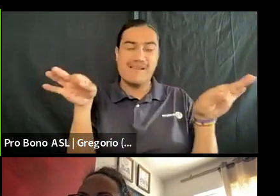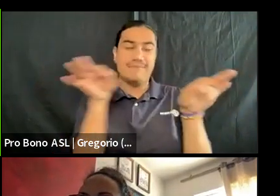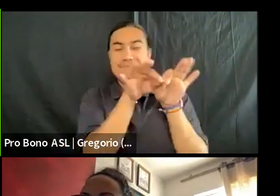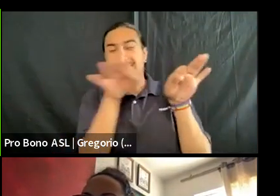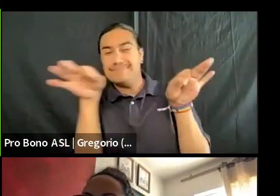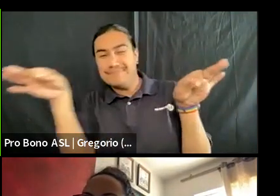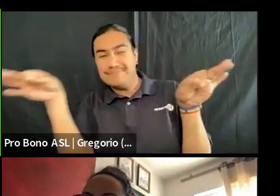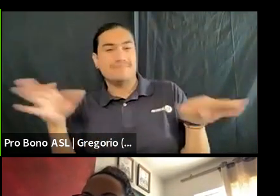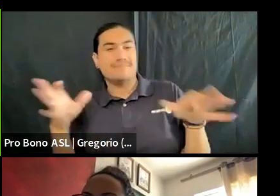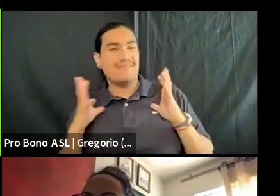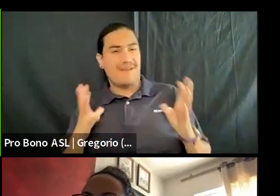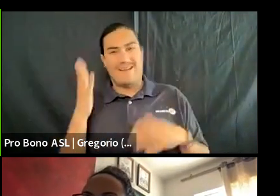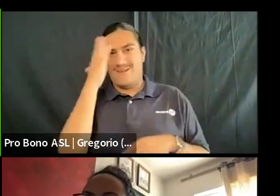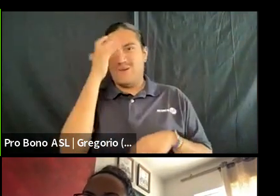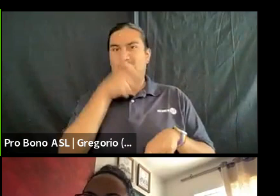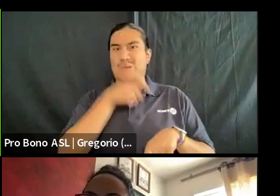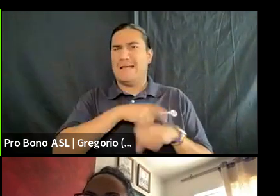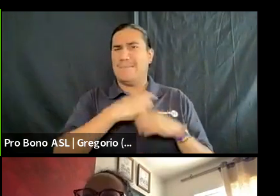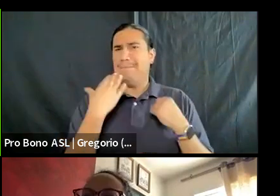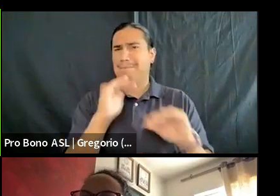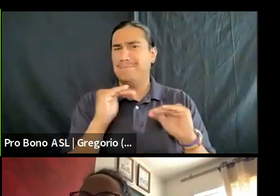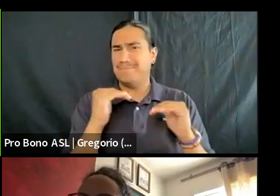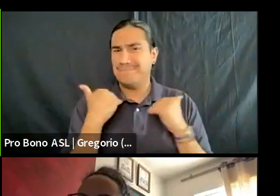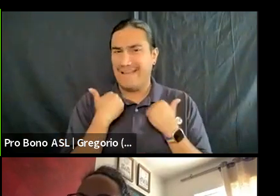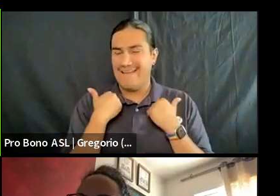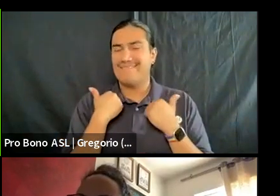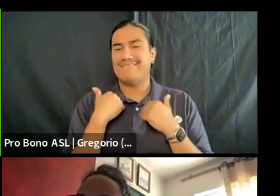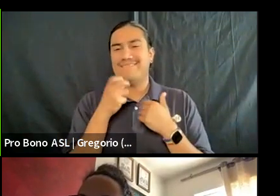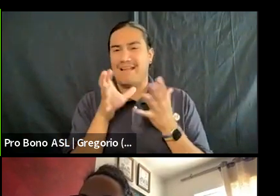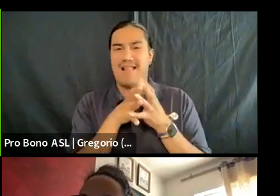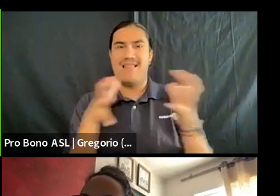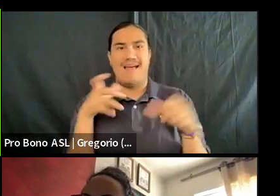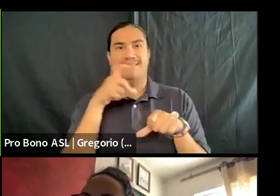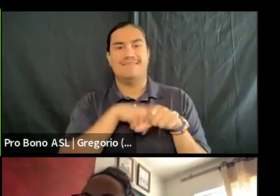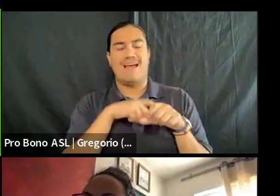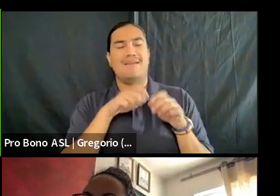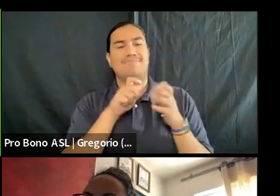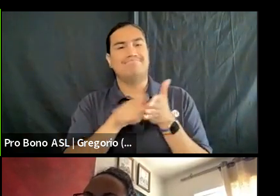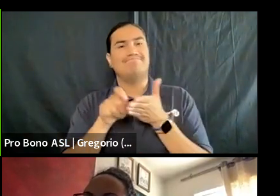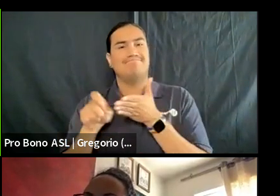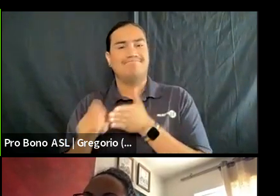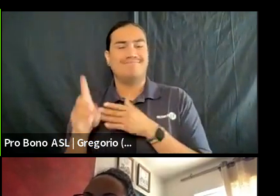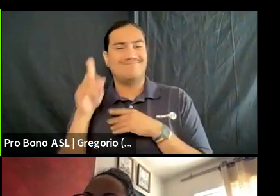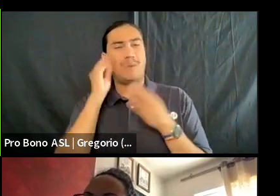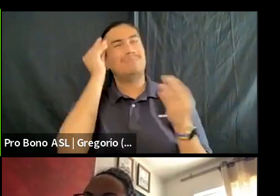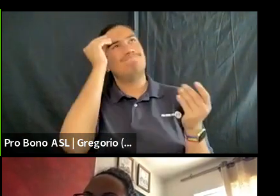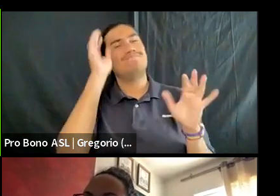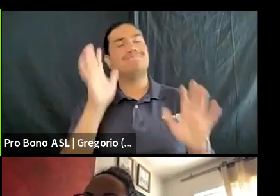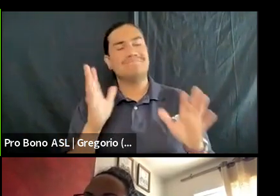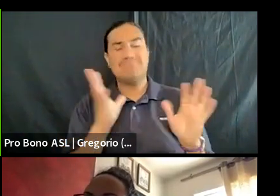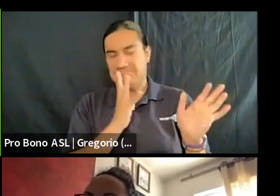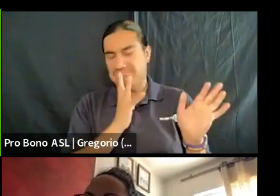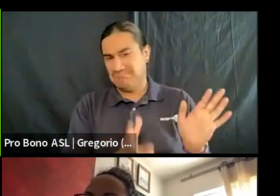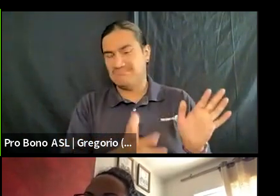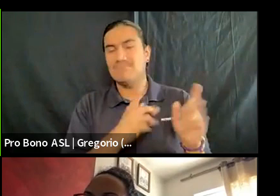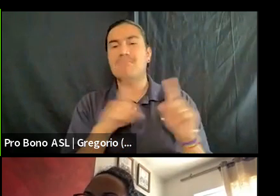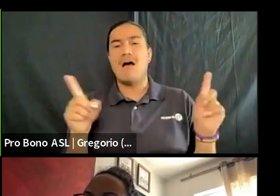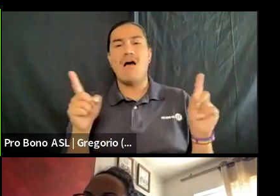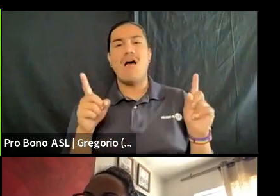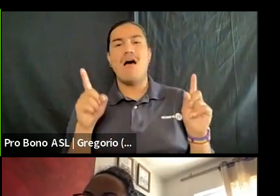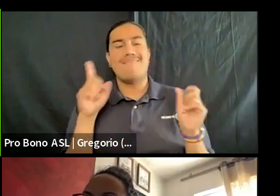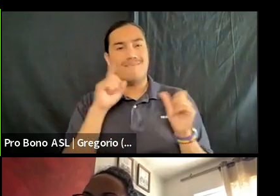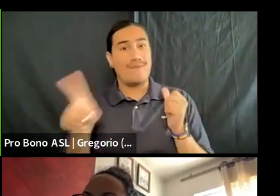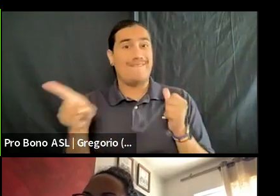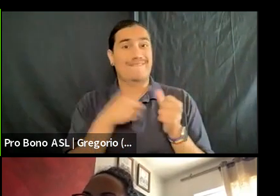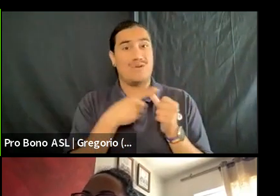know we're in a time crunch here, so you don't have a lot of time to think, but in the first